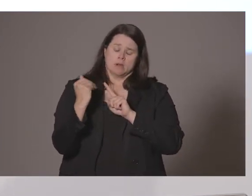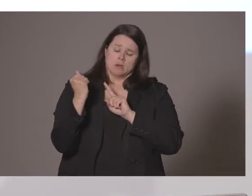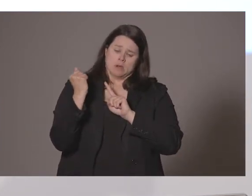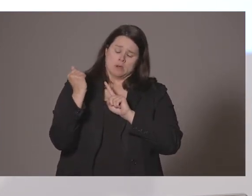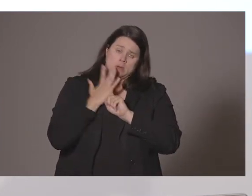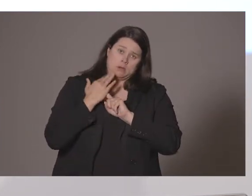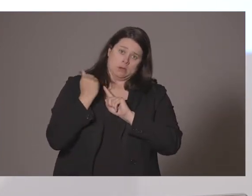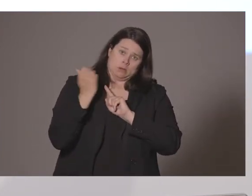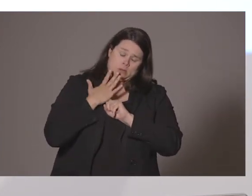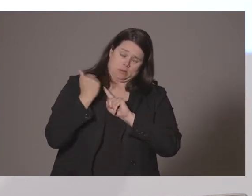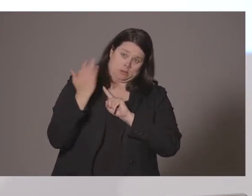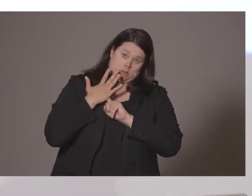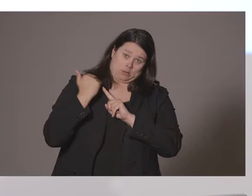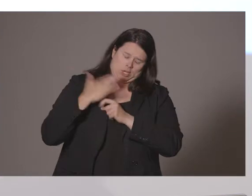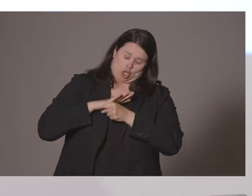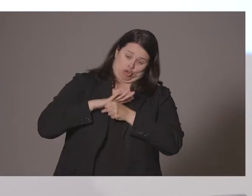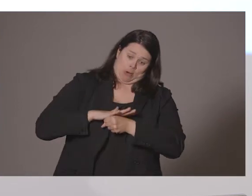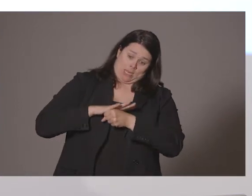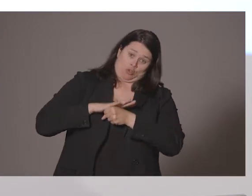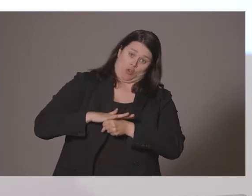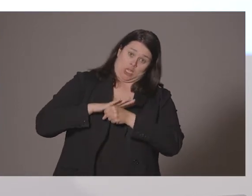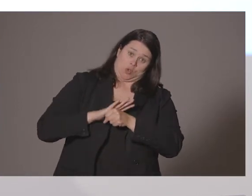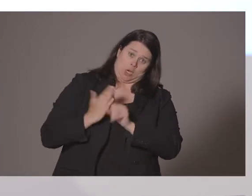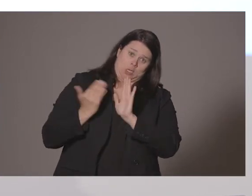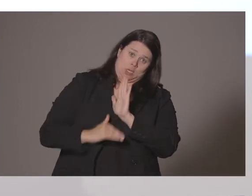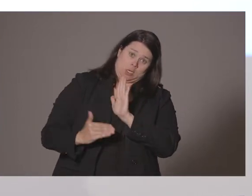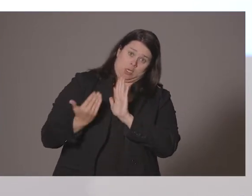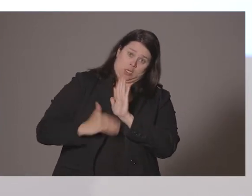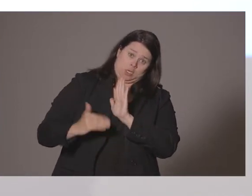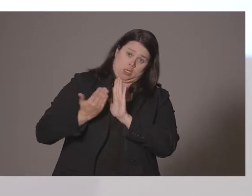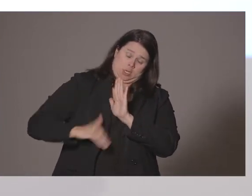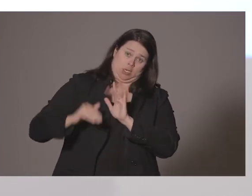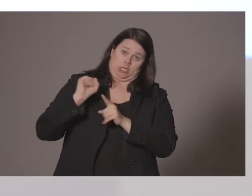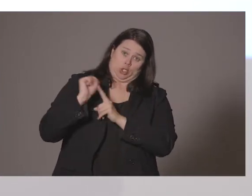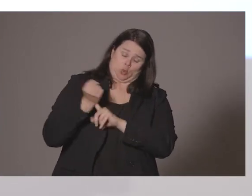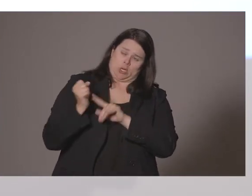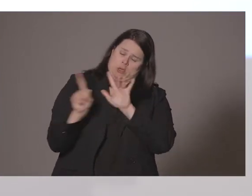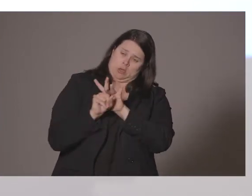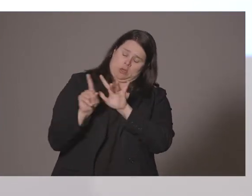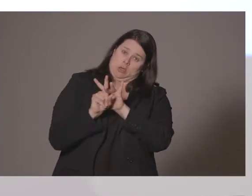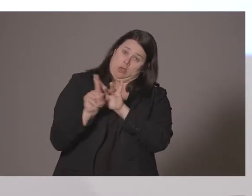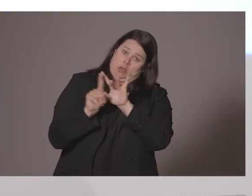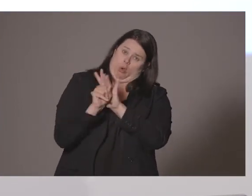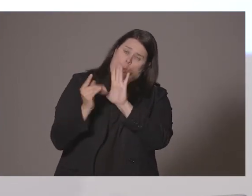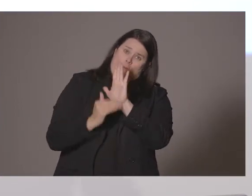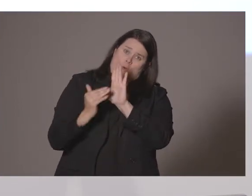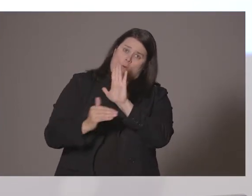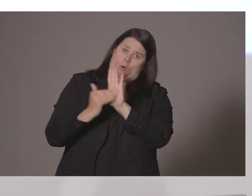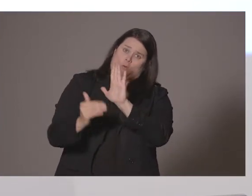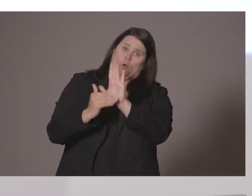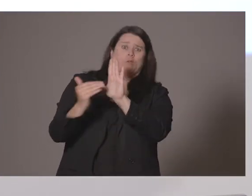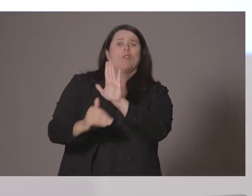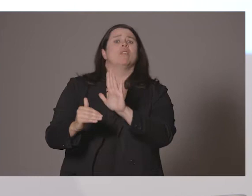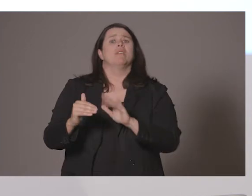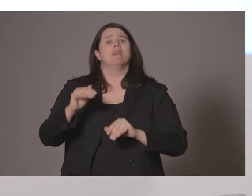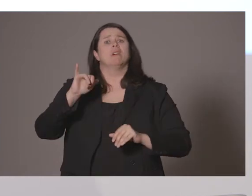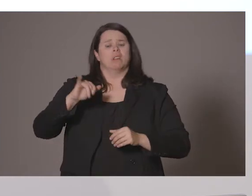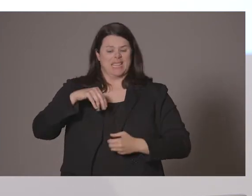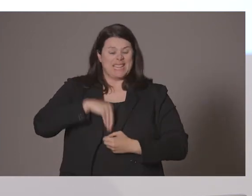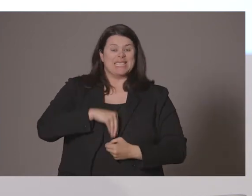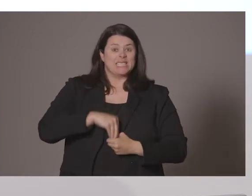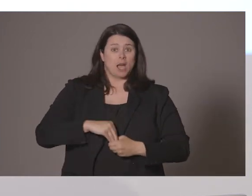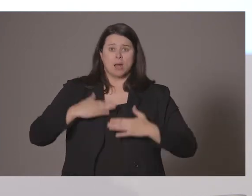exposed to high stressors, or if we're repeatedly exposed to trauma, then those stress